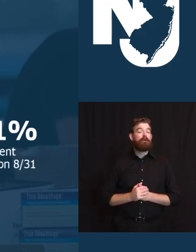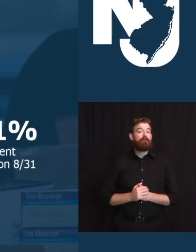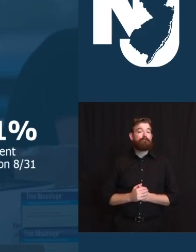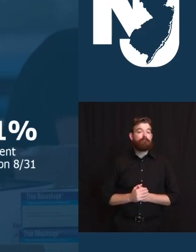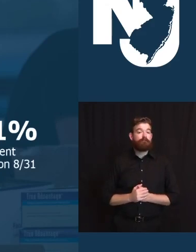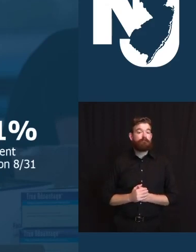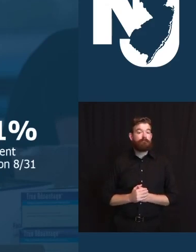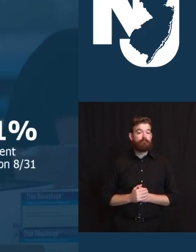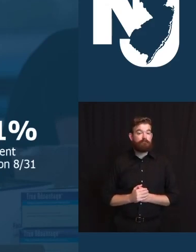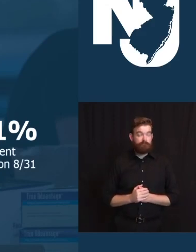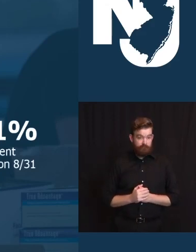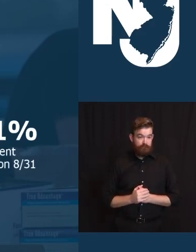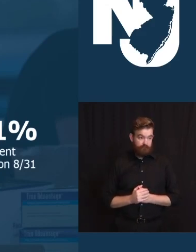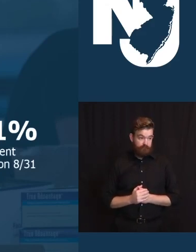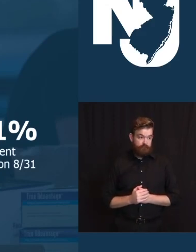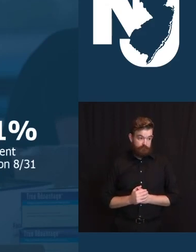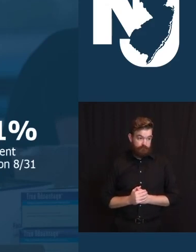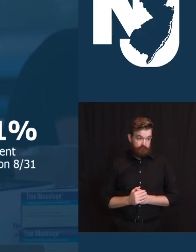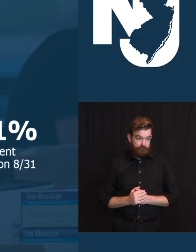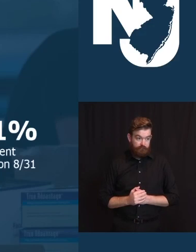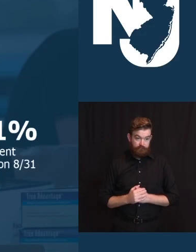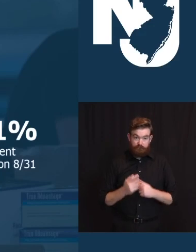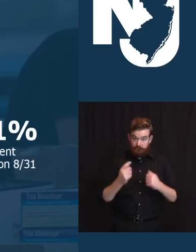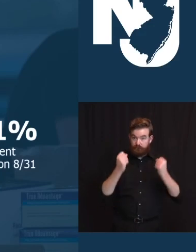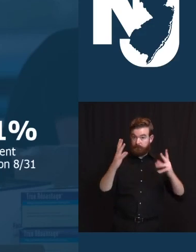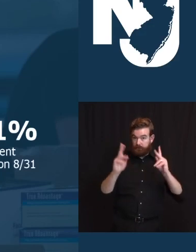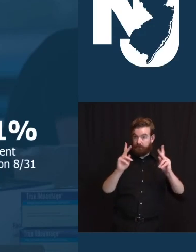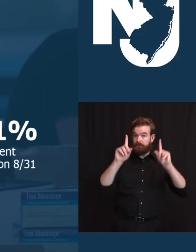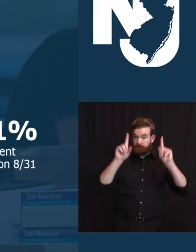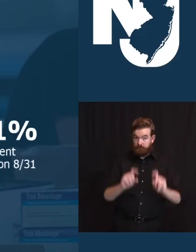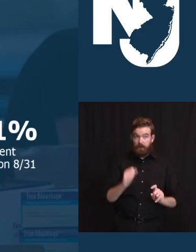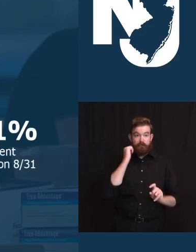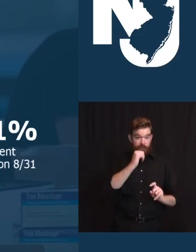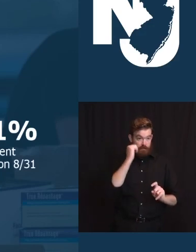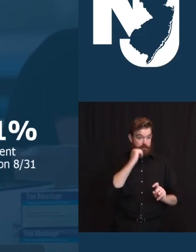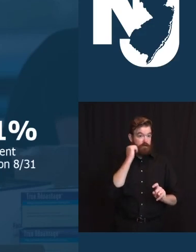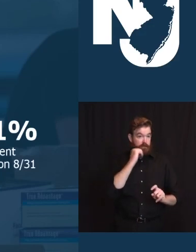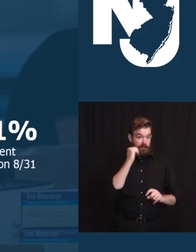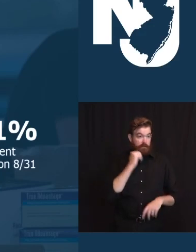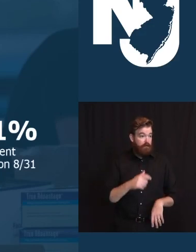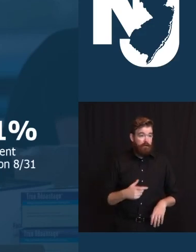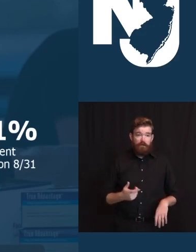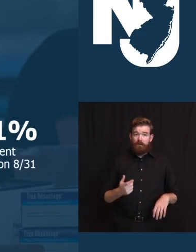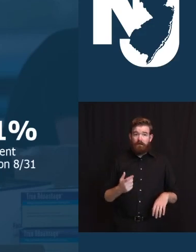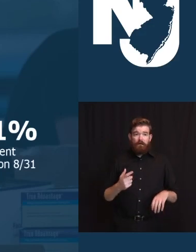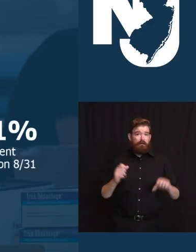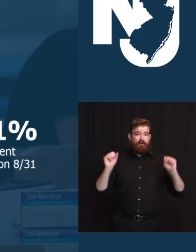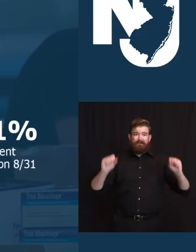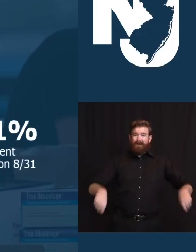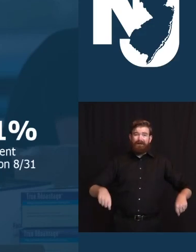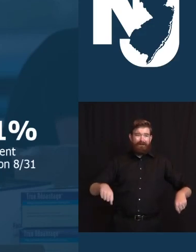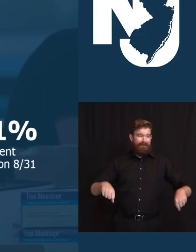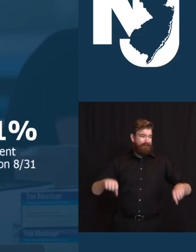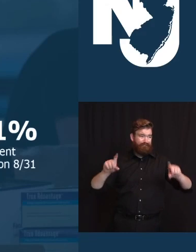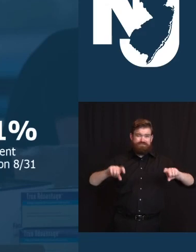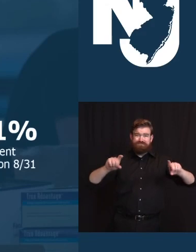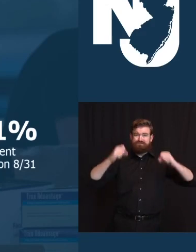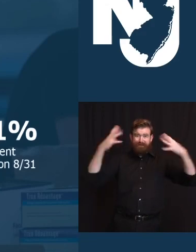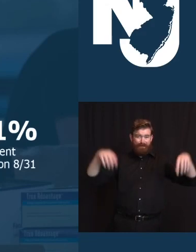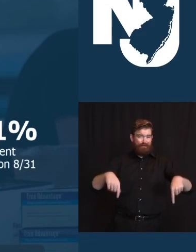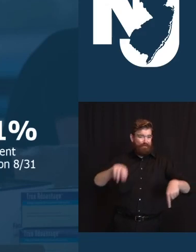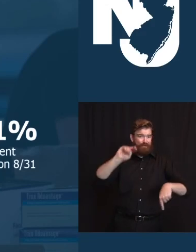of the reality here is that we have an enormous testing capacity, almost unlike any other state per capita, and folks are going out and getting